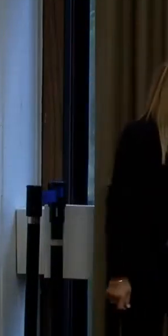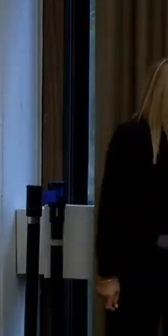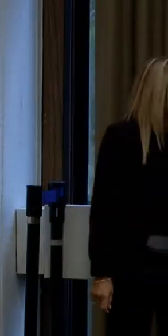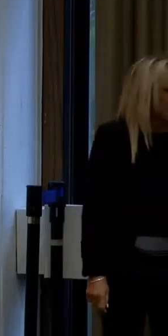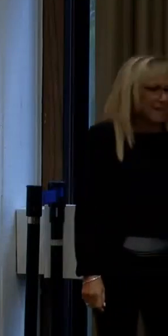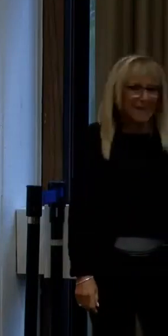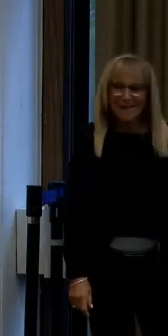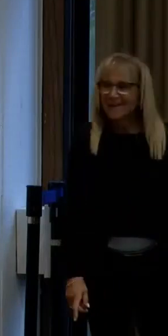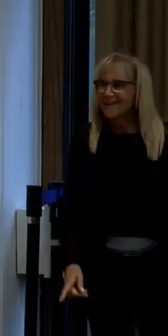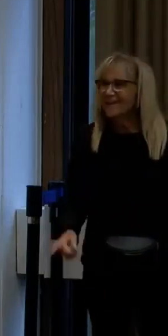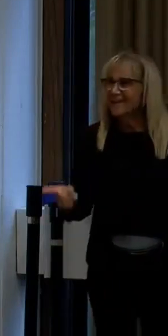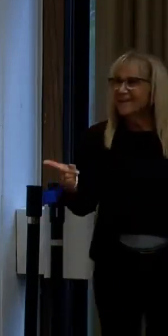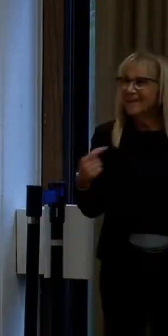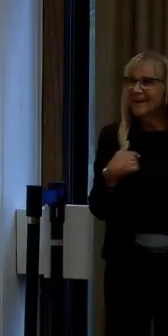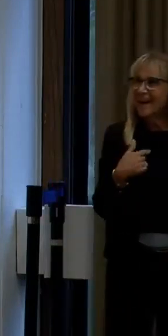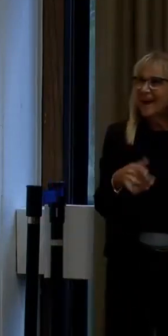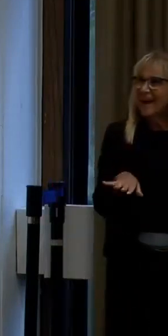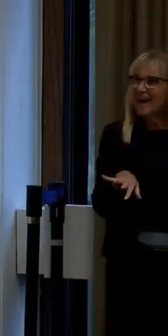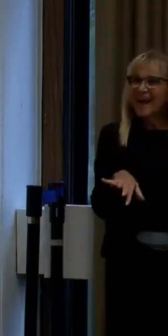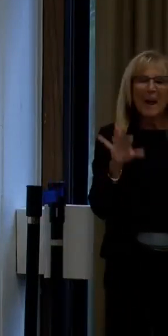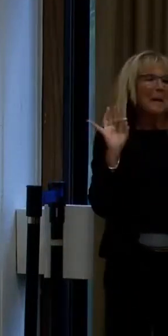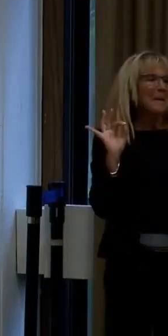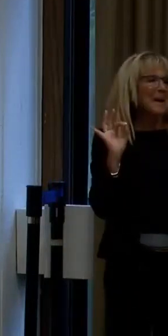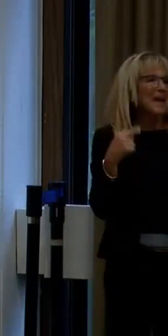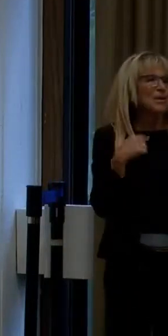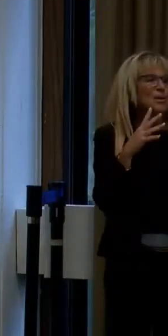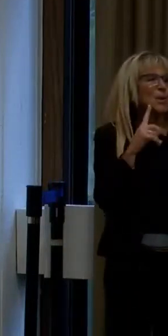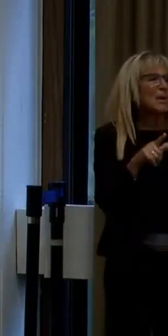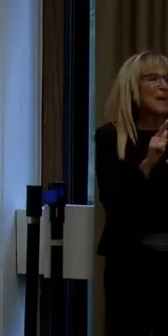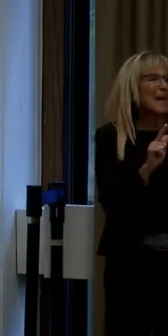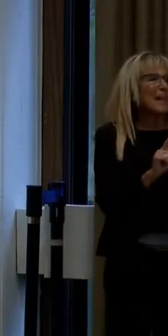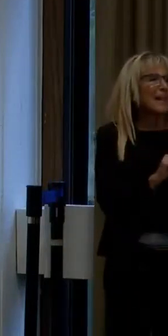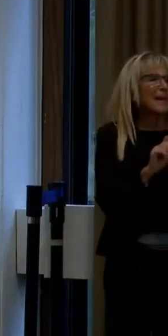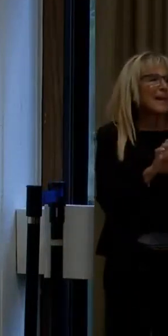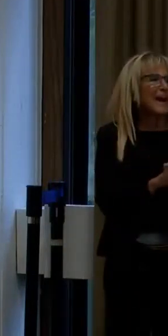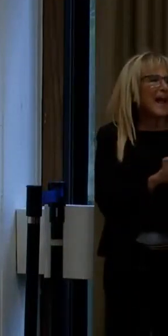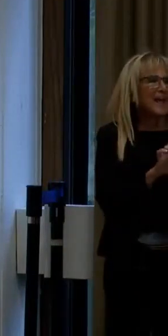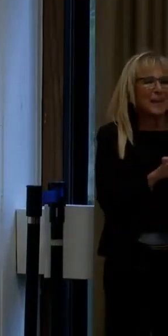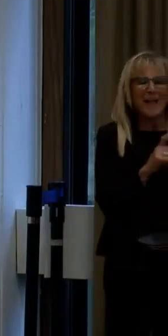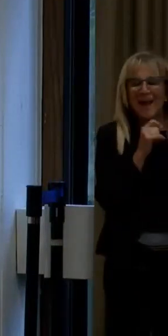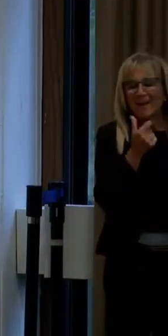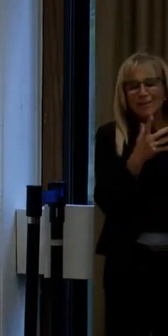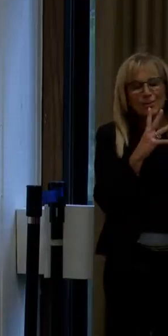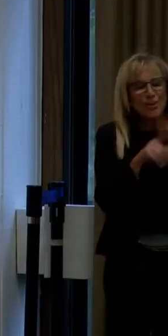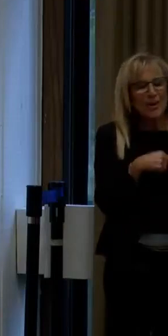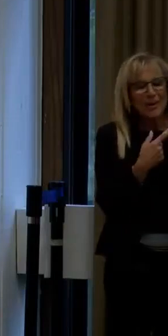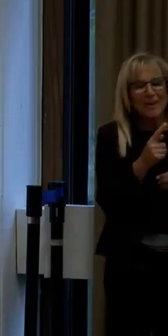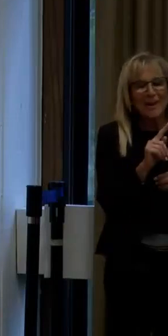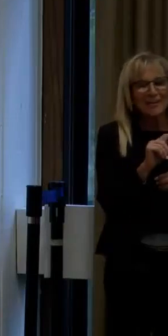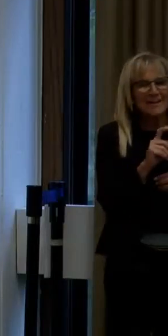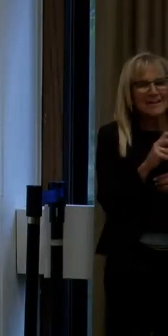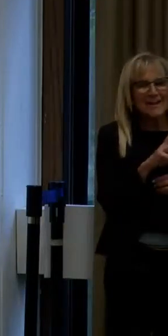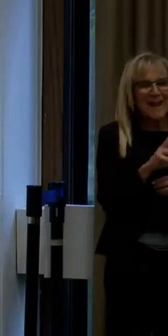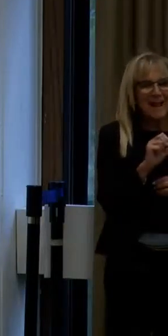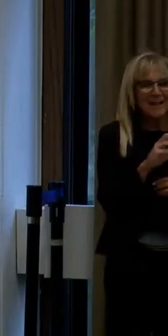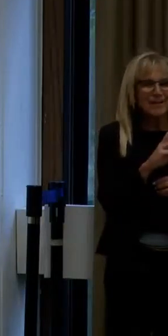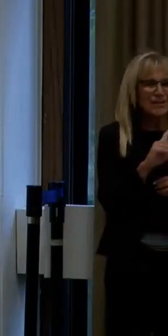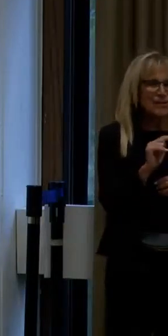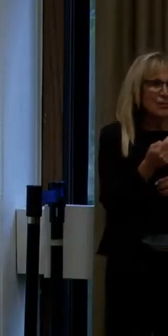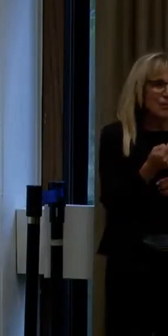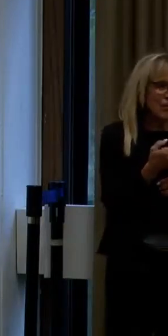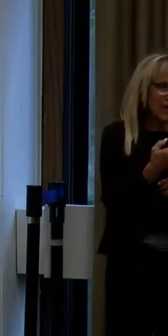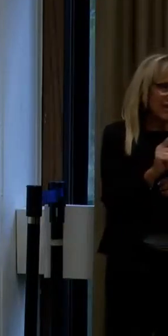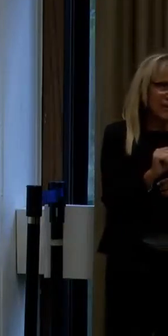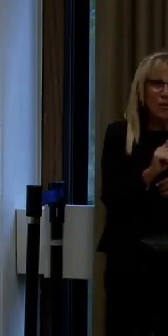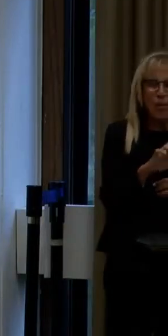I drew the short straw. I get to talk about legal and ethical concerns. I don't get Taylor Swift. I don't get a myriad dragon. But just come along for